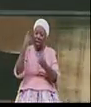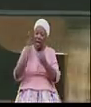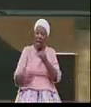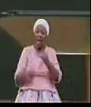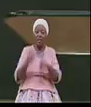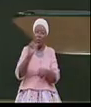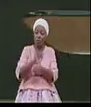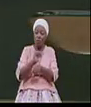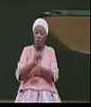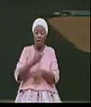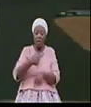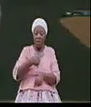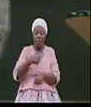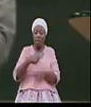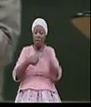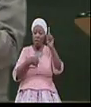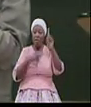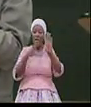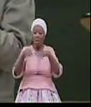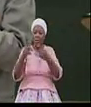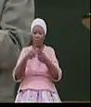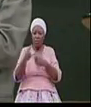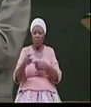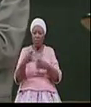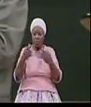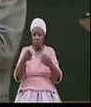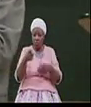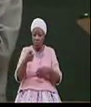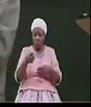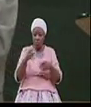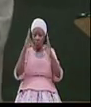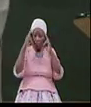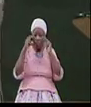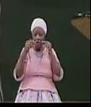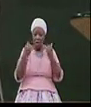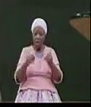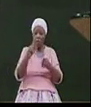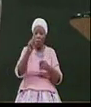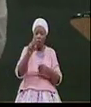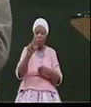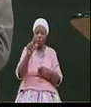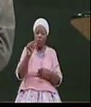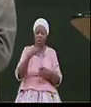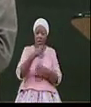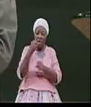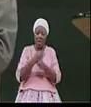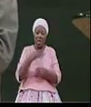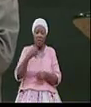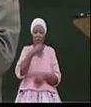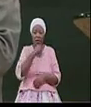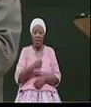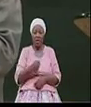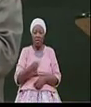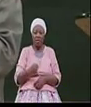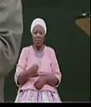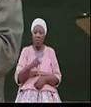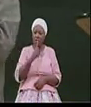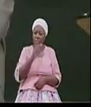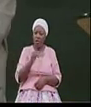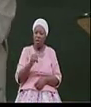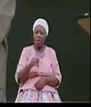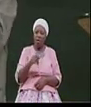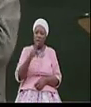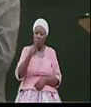I'm giving you. You're now 120 years of age. Actually, Moses, you could have been older